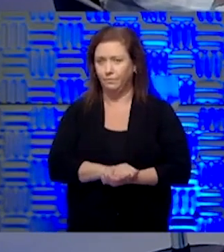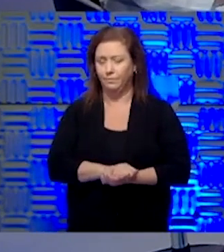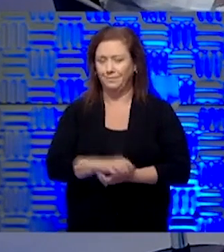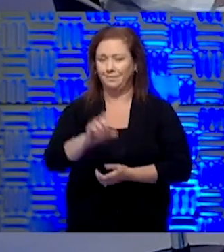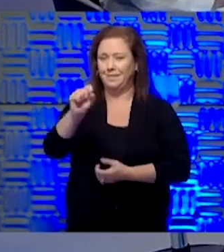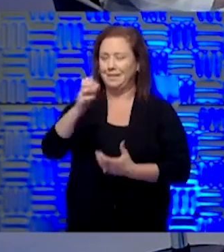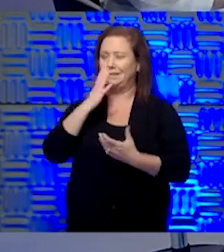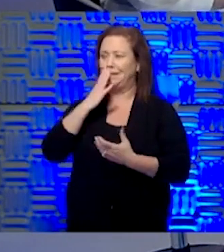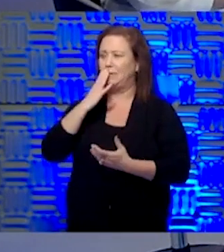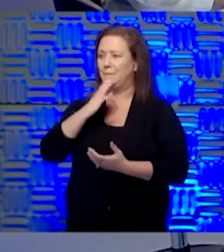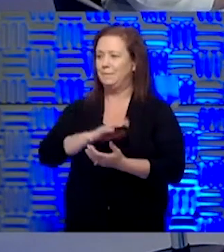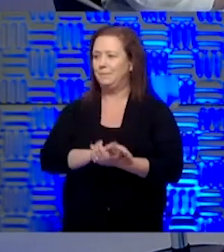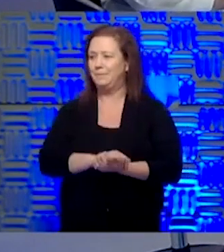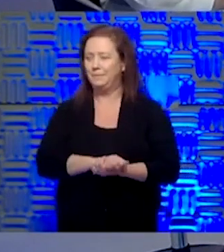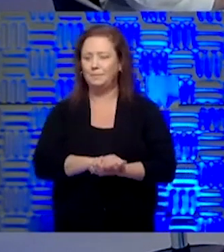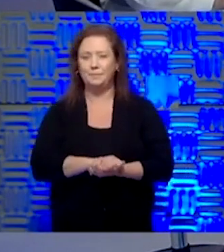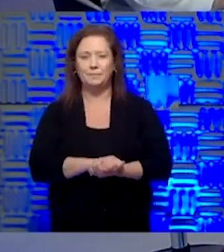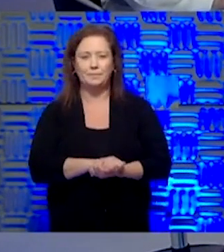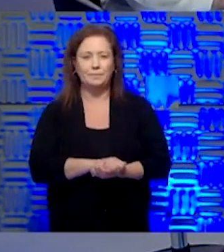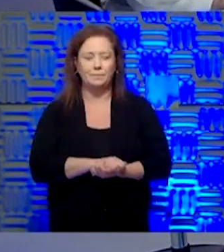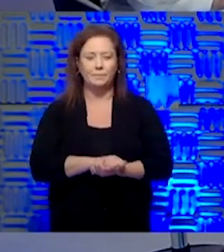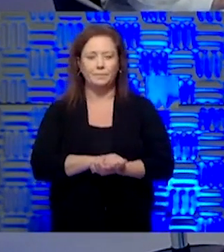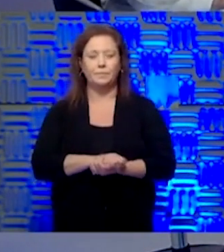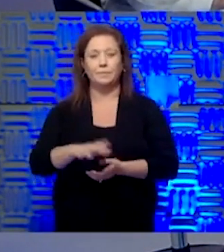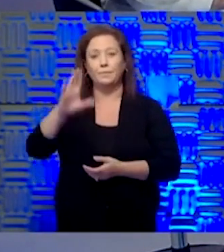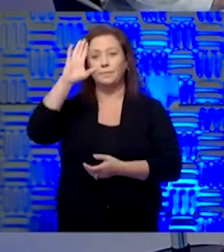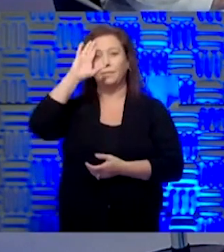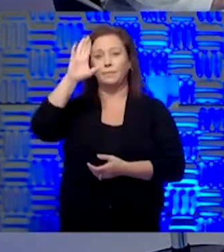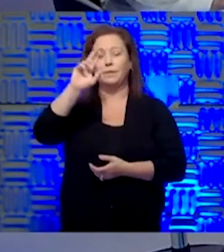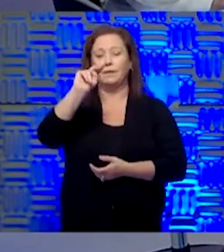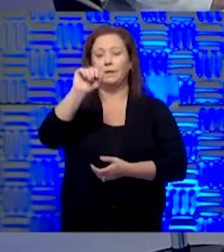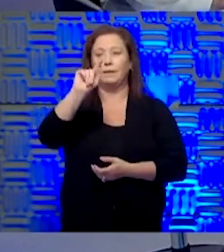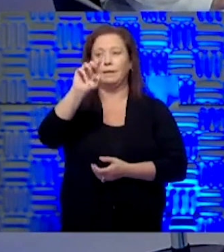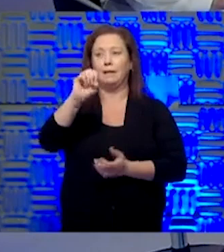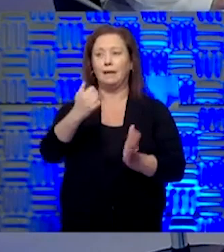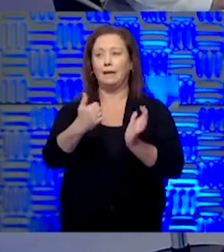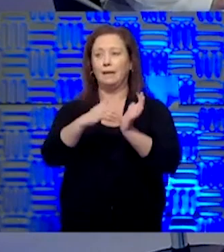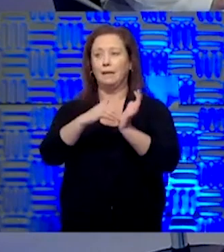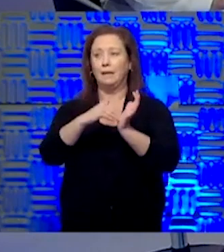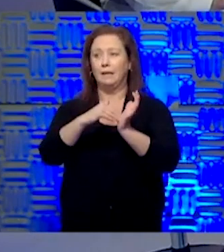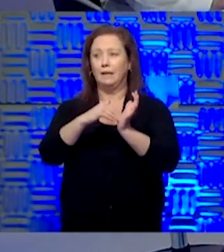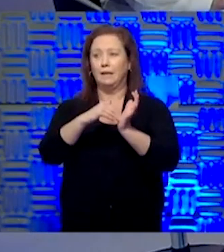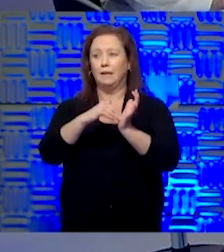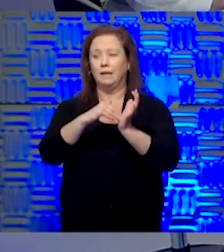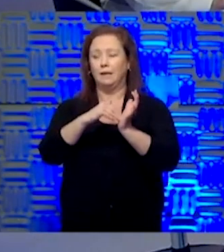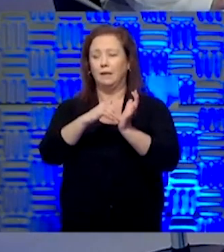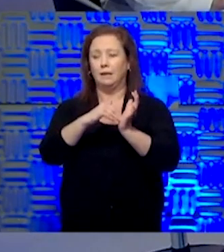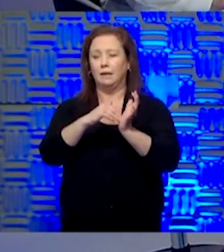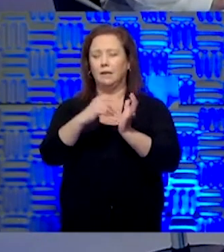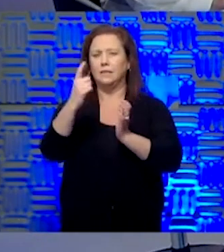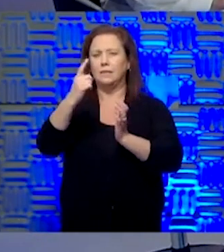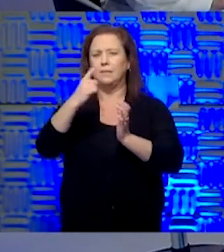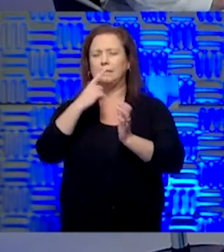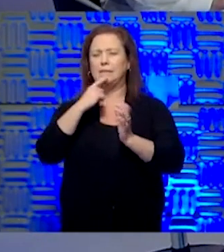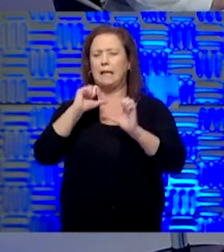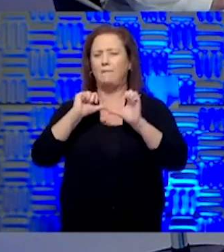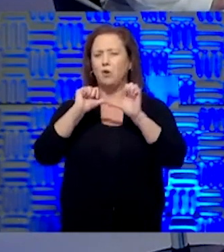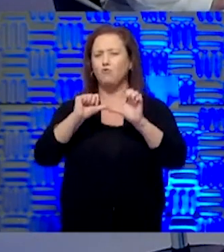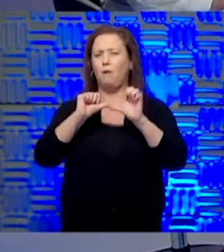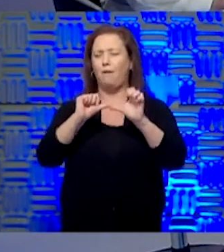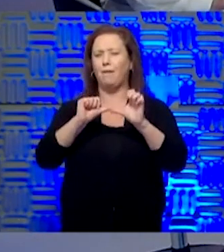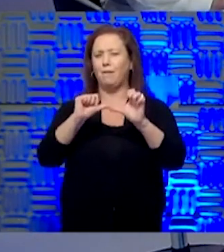Yes, thank you. Others? Hi, this is Nate again. I have somebody who says they have a chronic